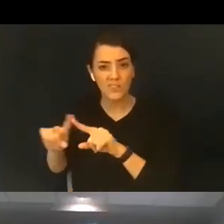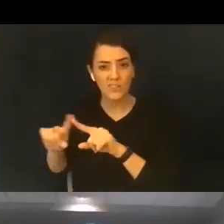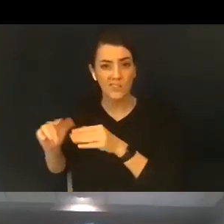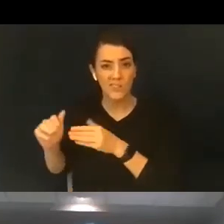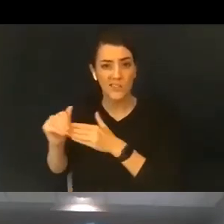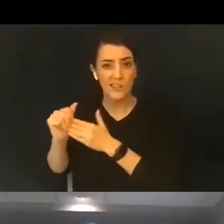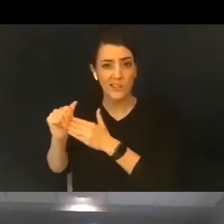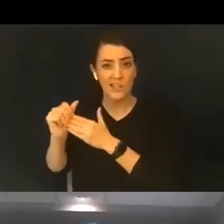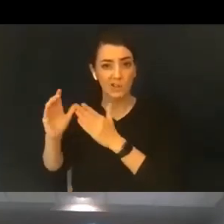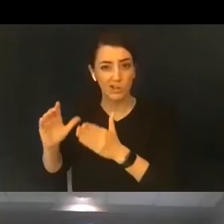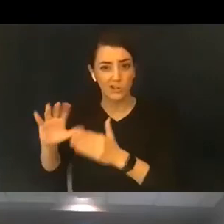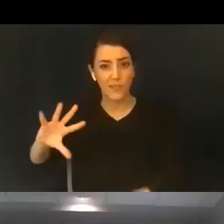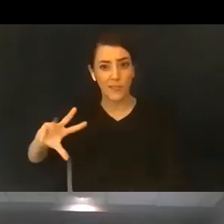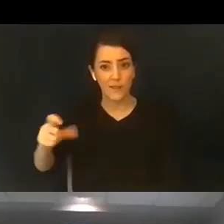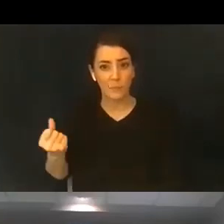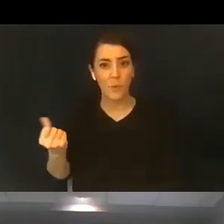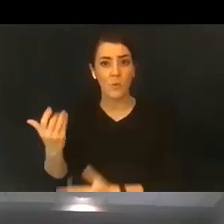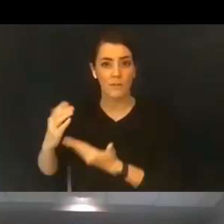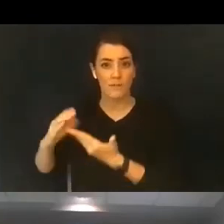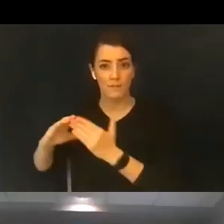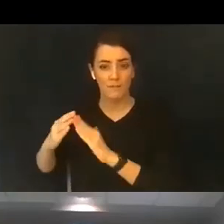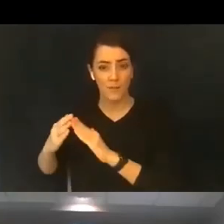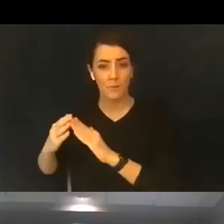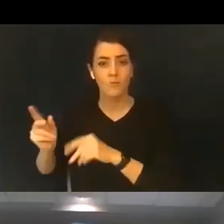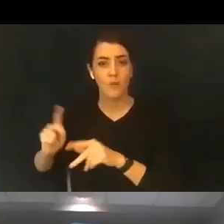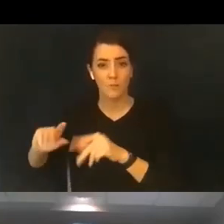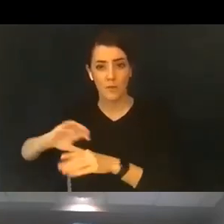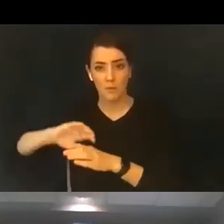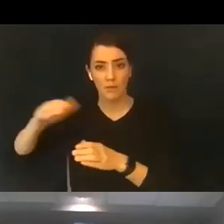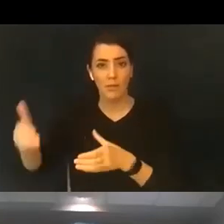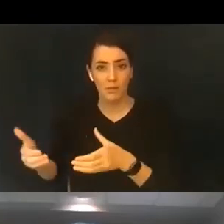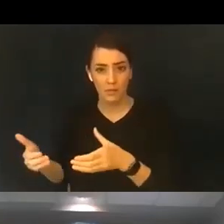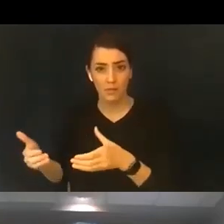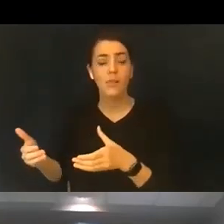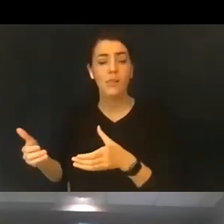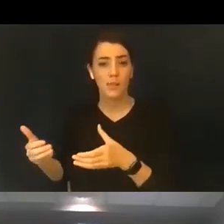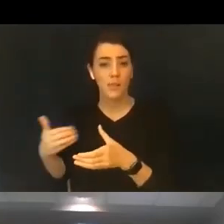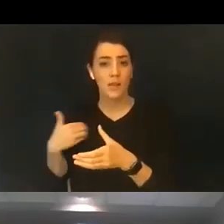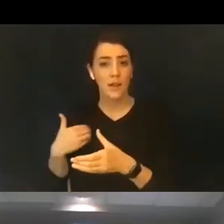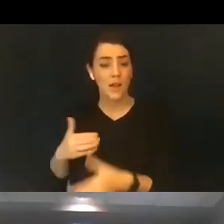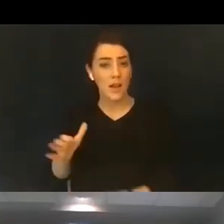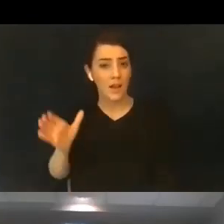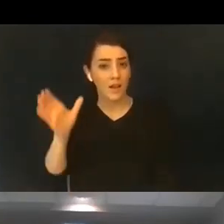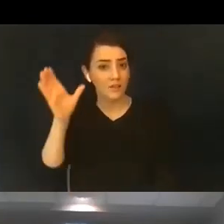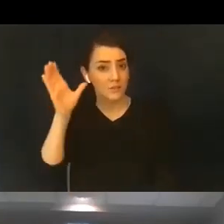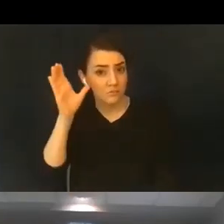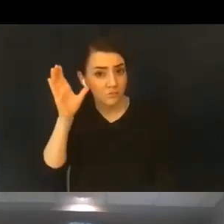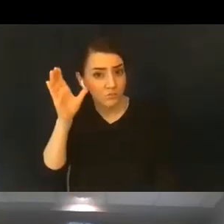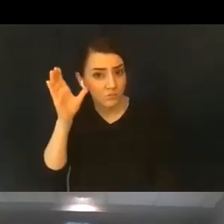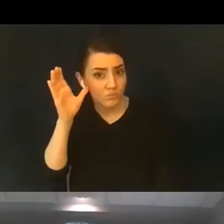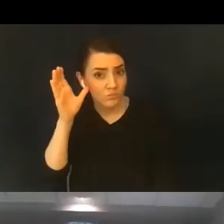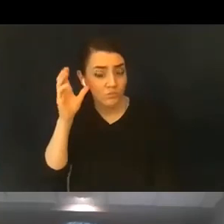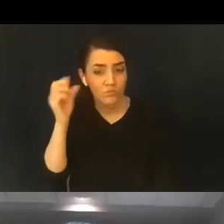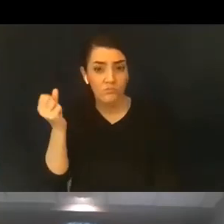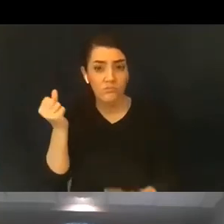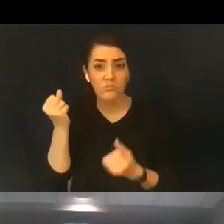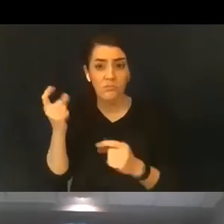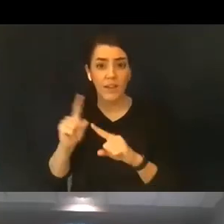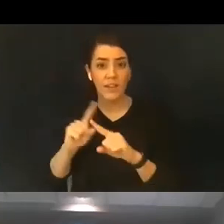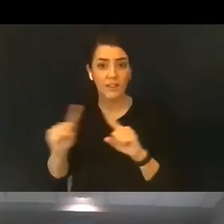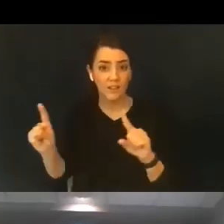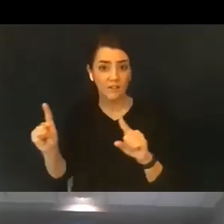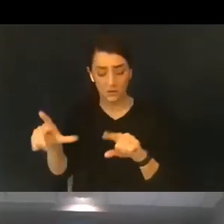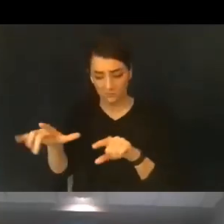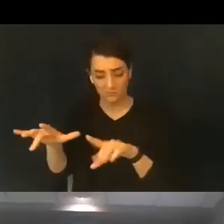But having gone through some of the archives, what I've noticed is that there wasn't a whole lot